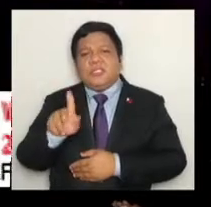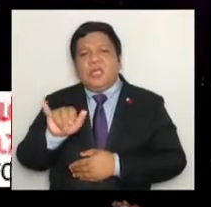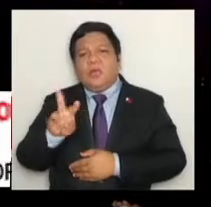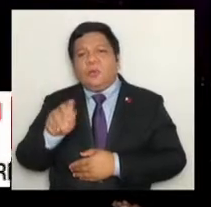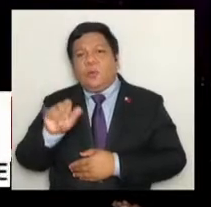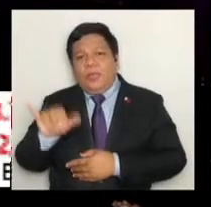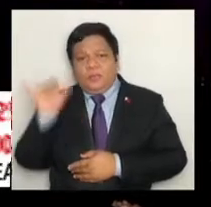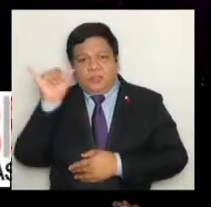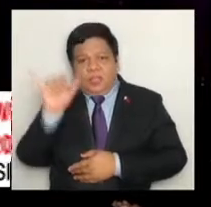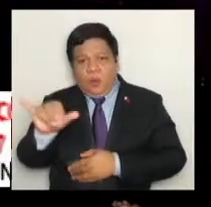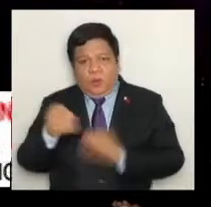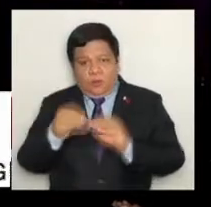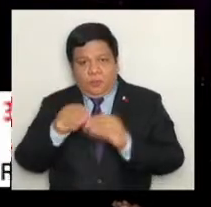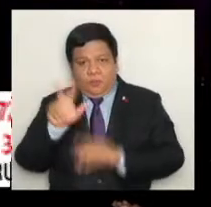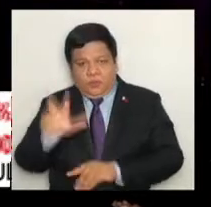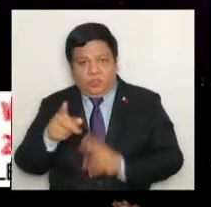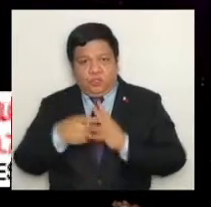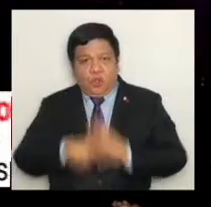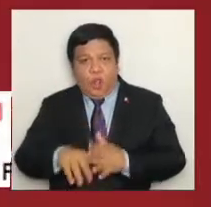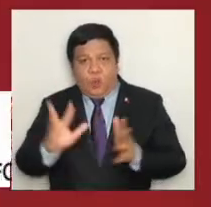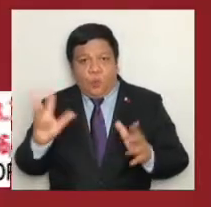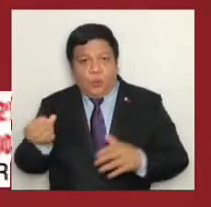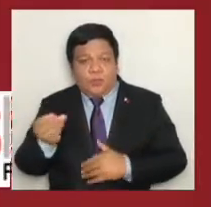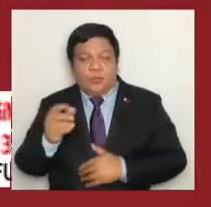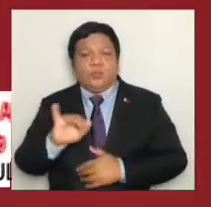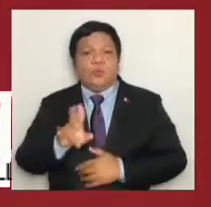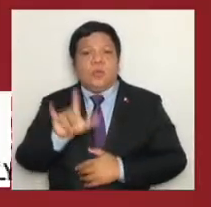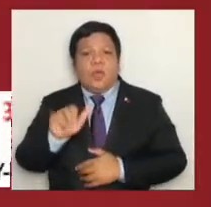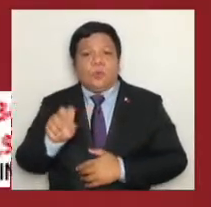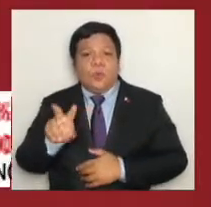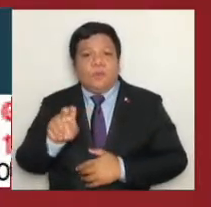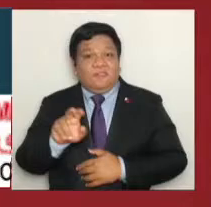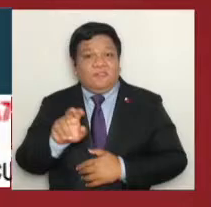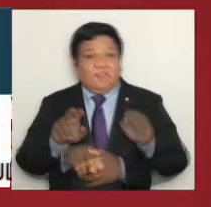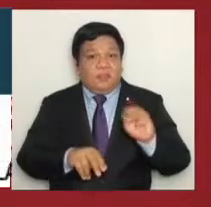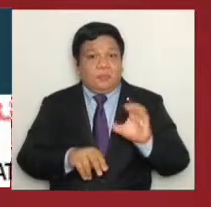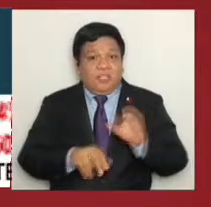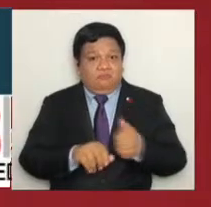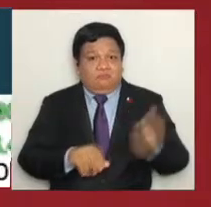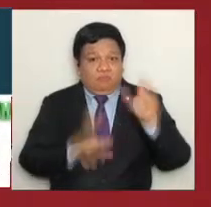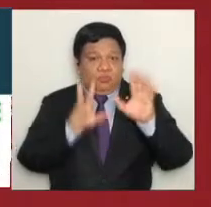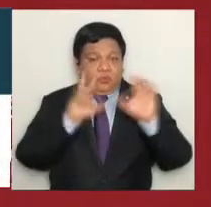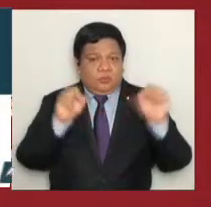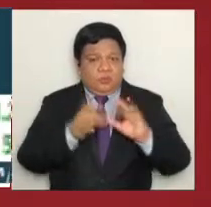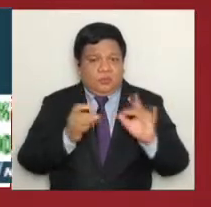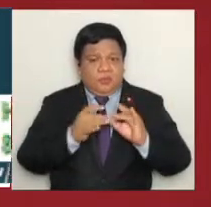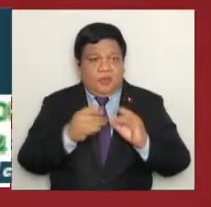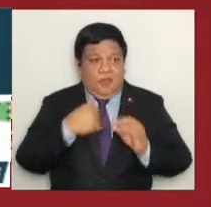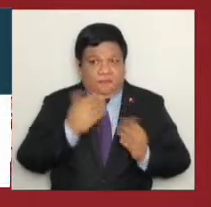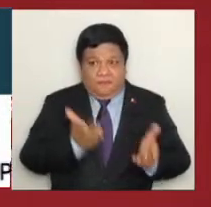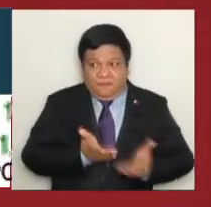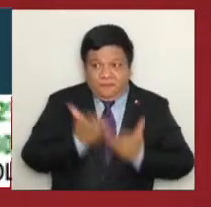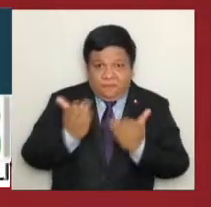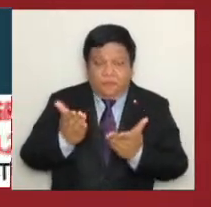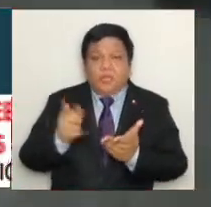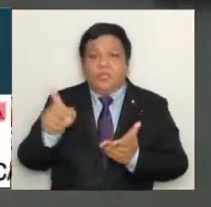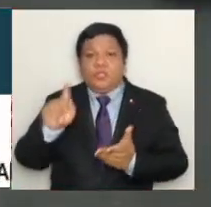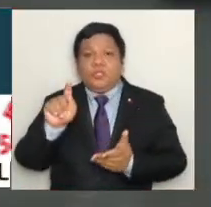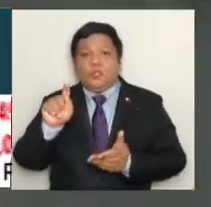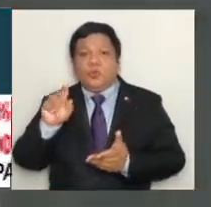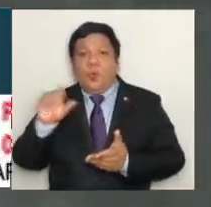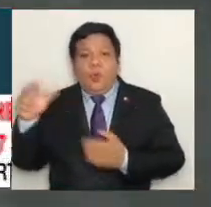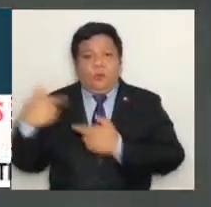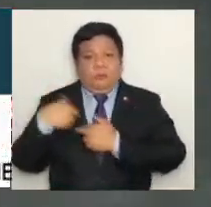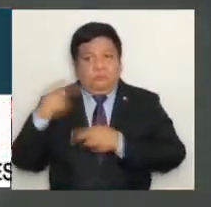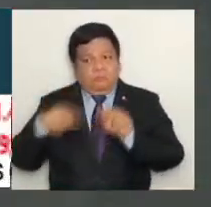July 12th. SMC President Ramon Ang says their revised toll matrix has been approved by the Toll Regulatory Board. He